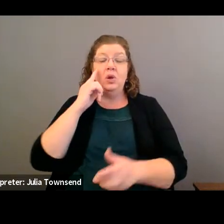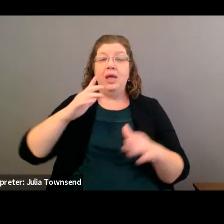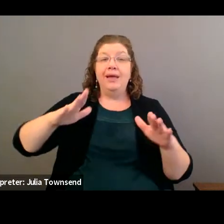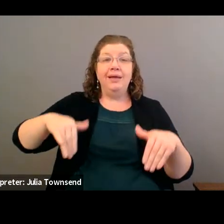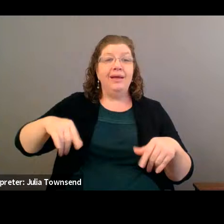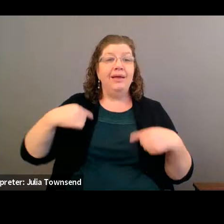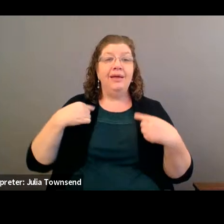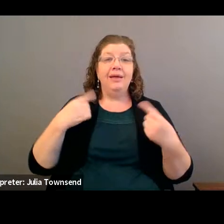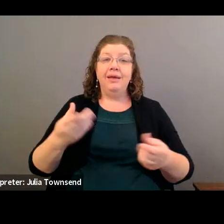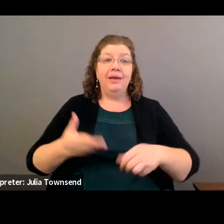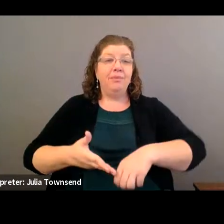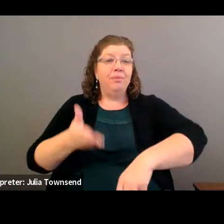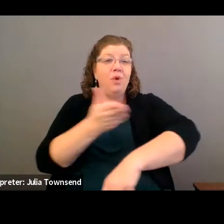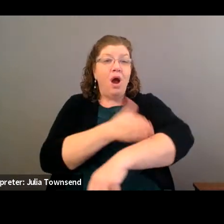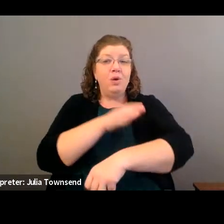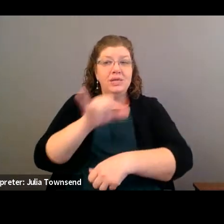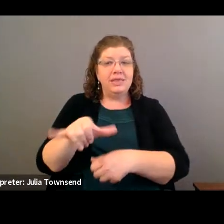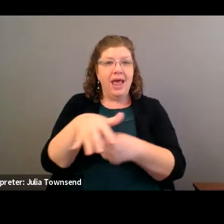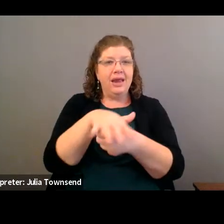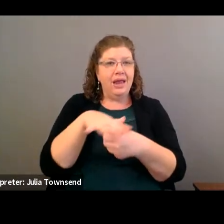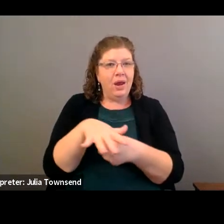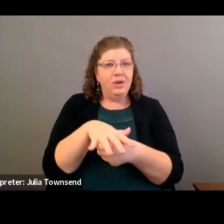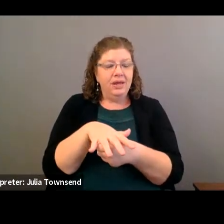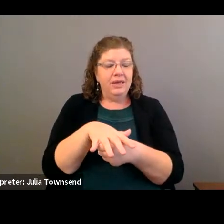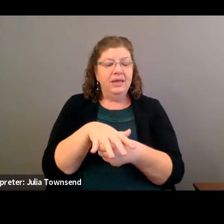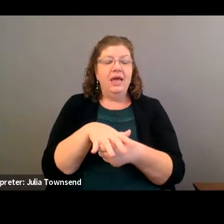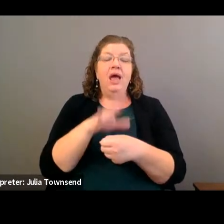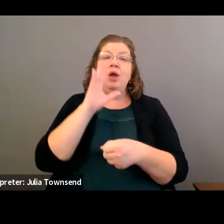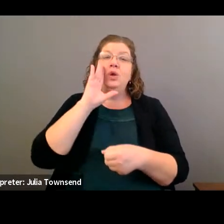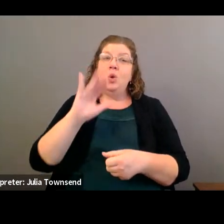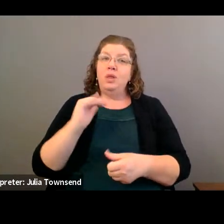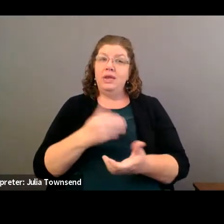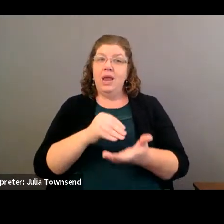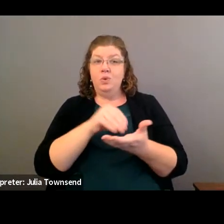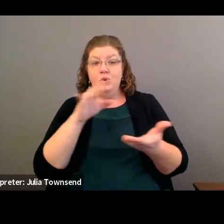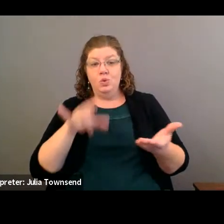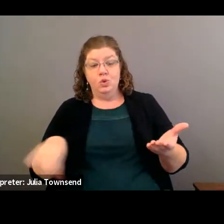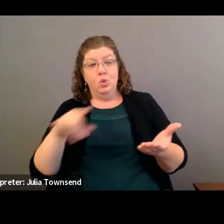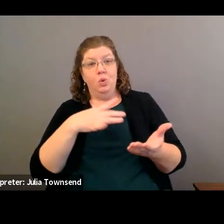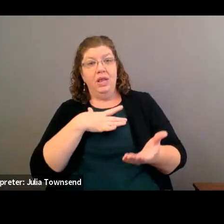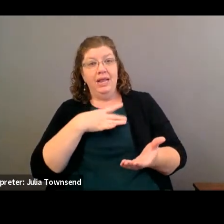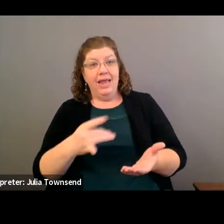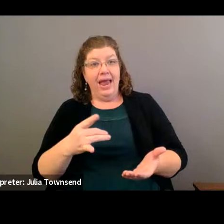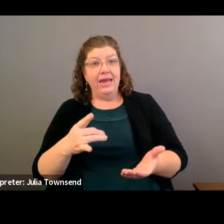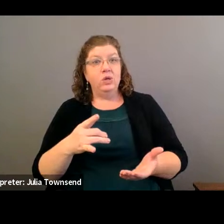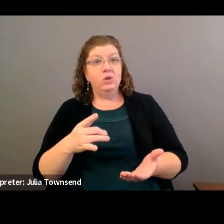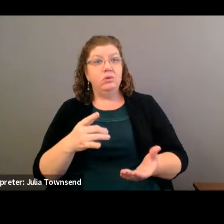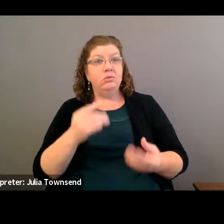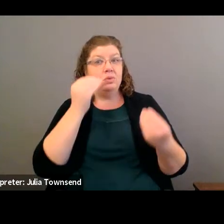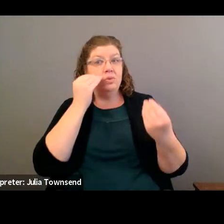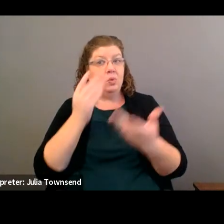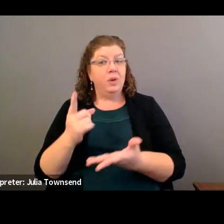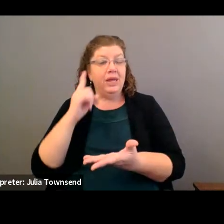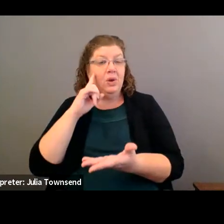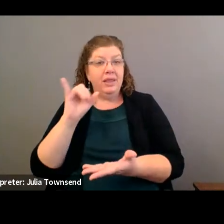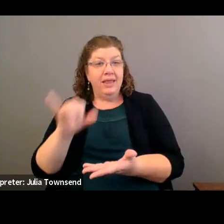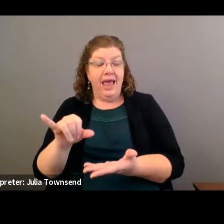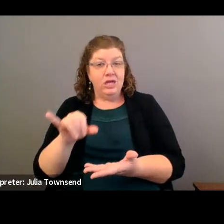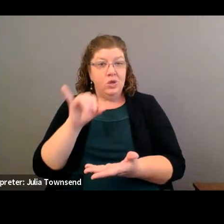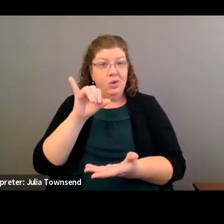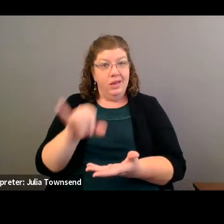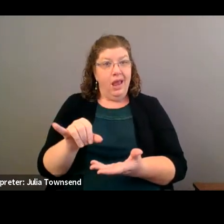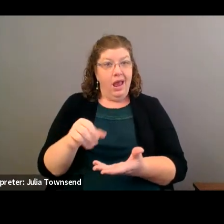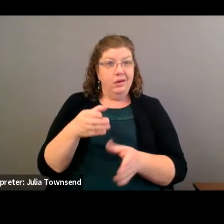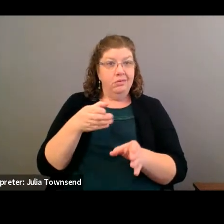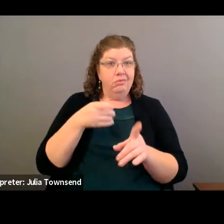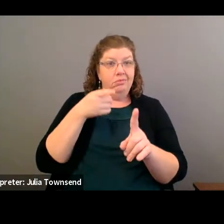been progress in that regard. And I know that our students really would like to hear this. And so in that vein, how do we keep